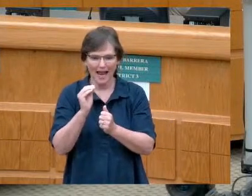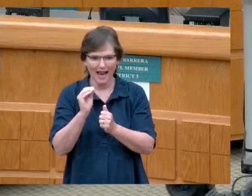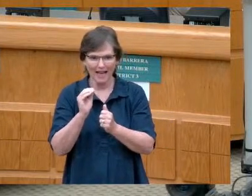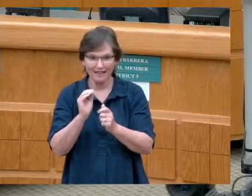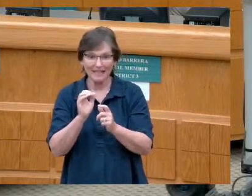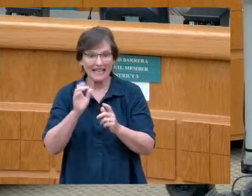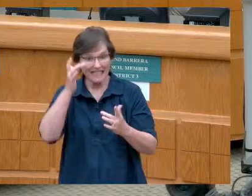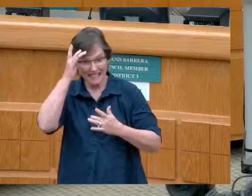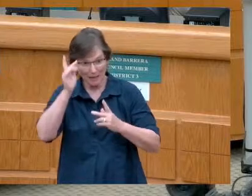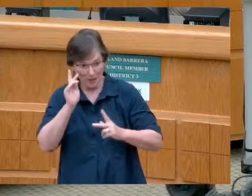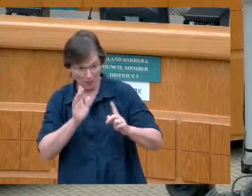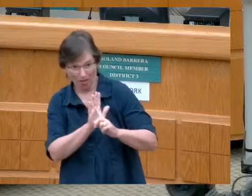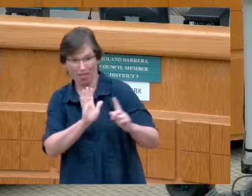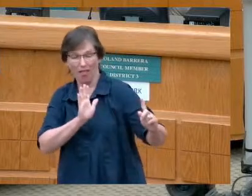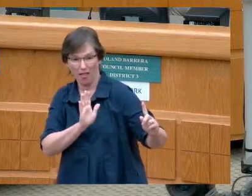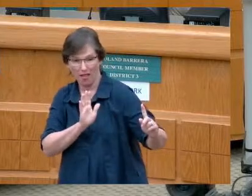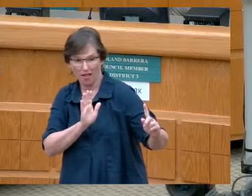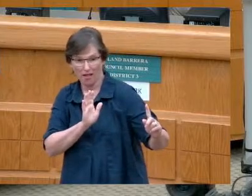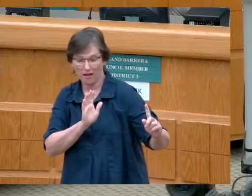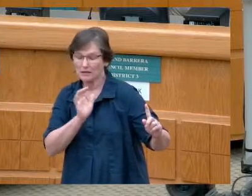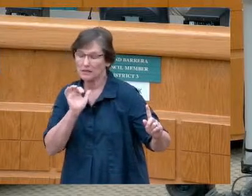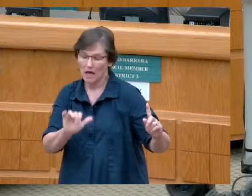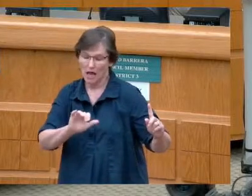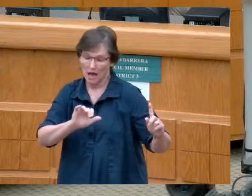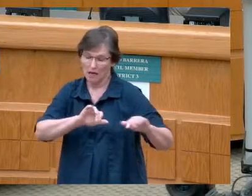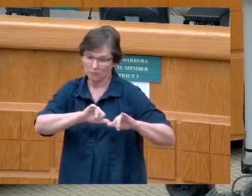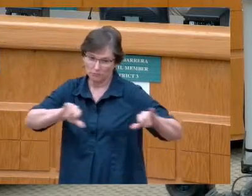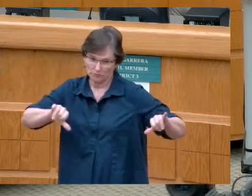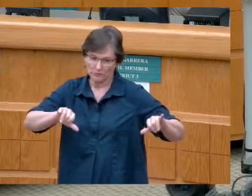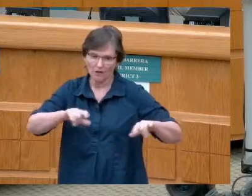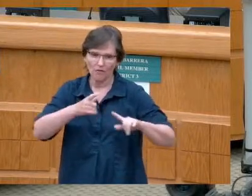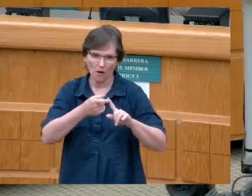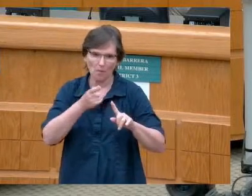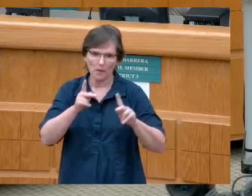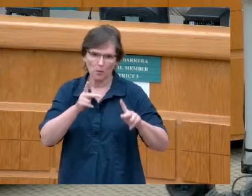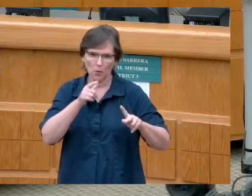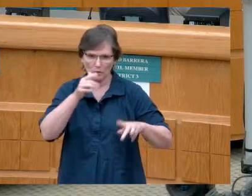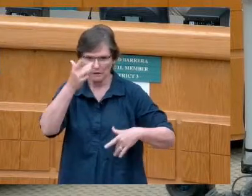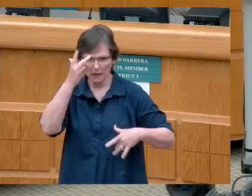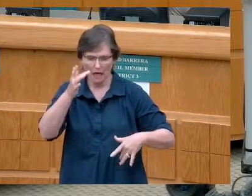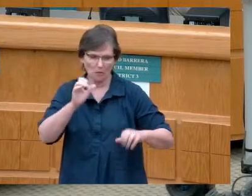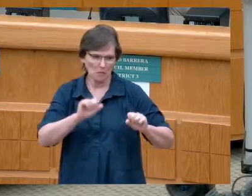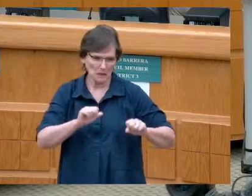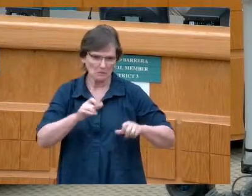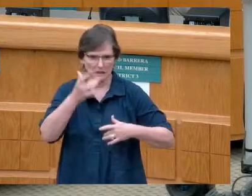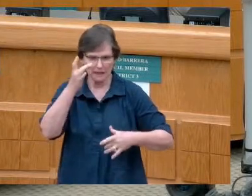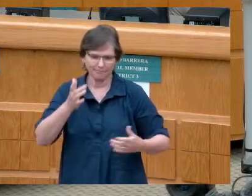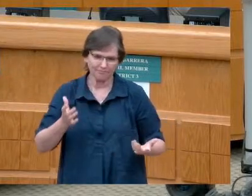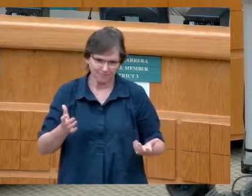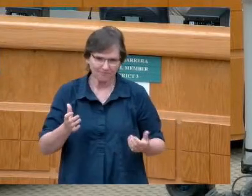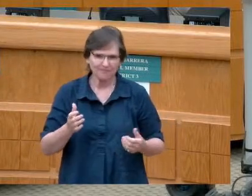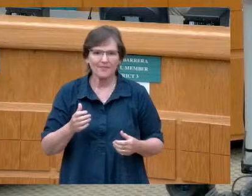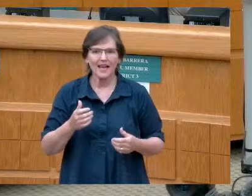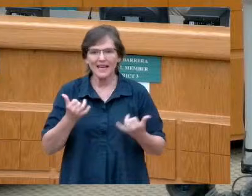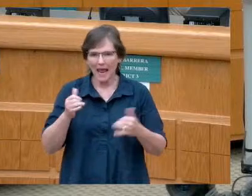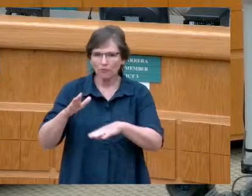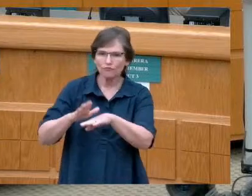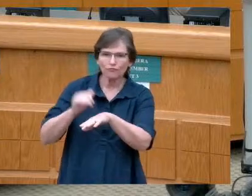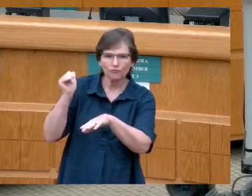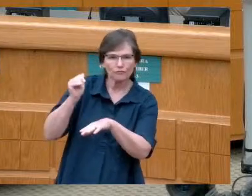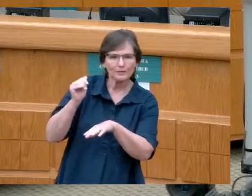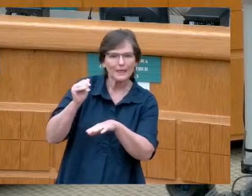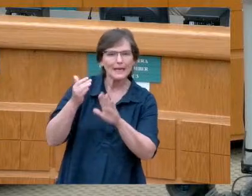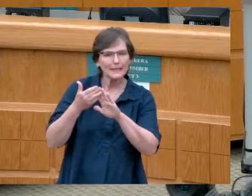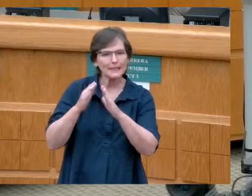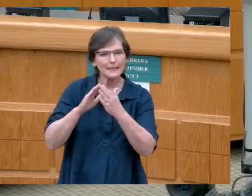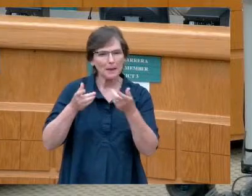you're sick, stay away from well people. So I'd like to call on City Manager Zanoni to come at this